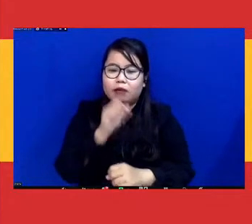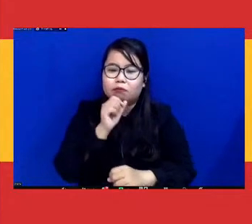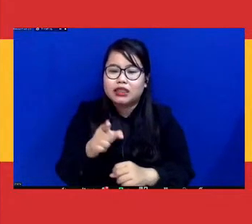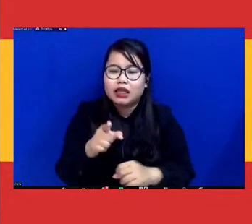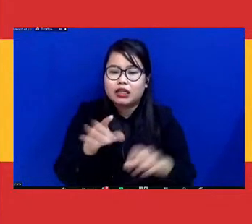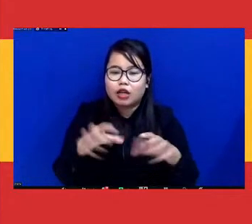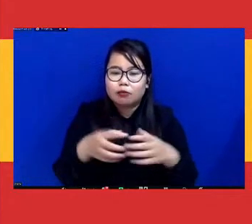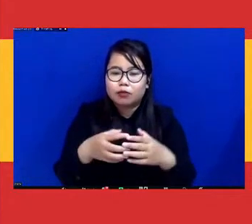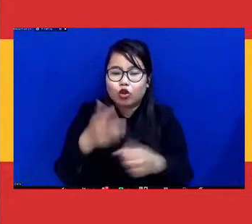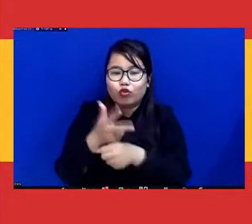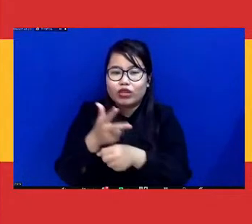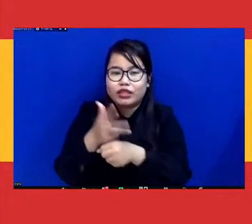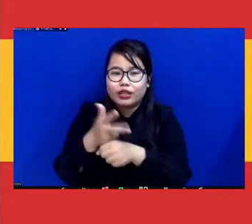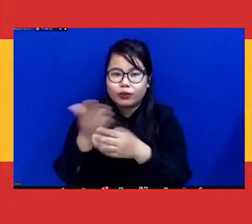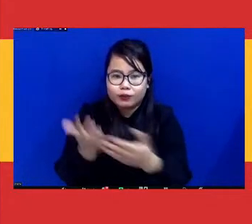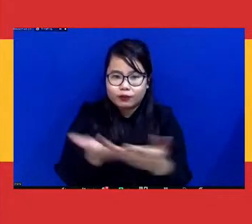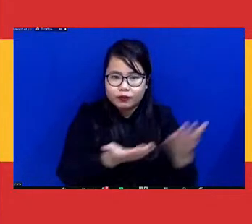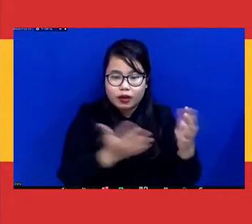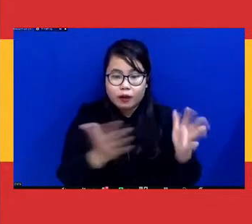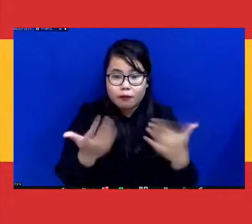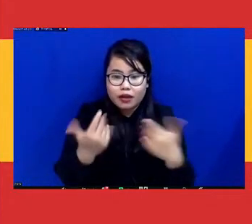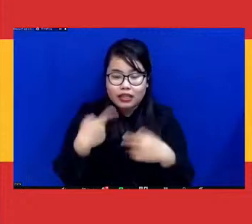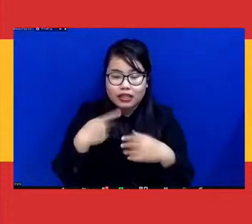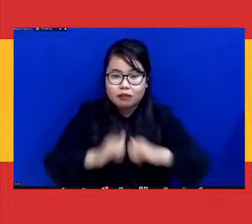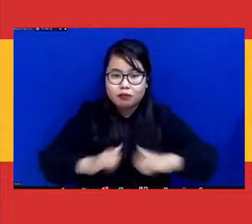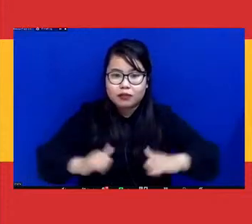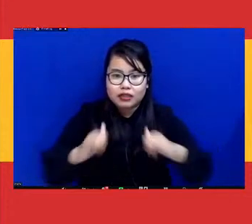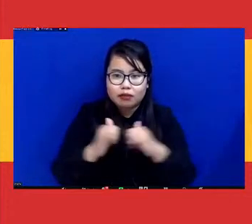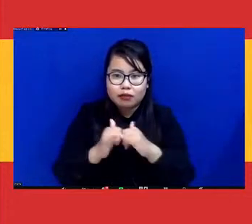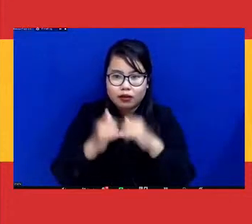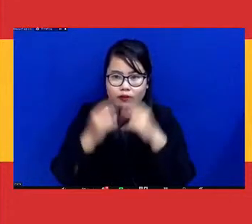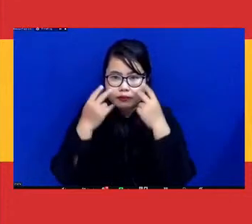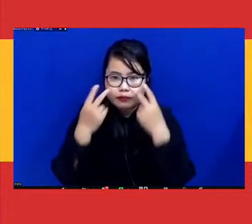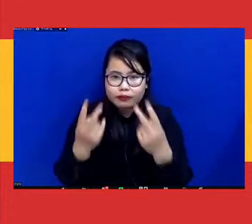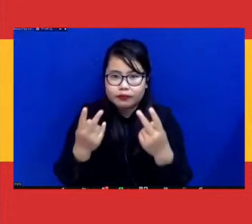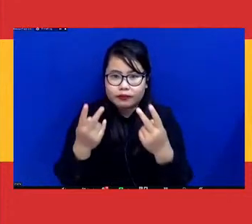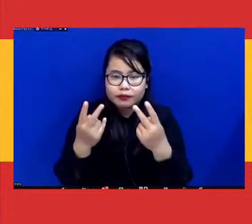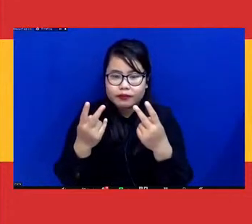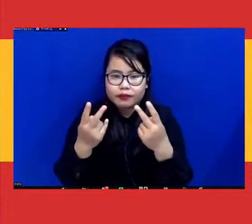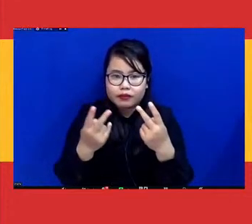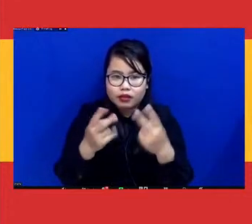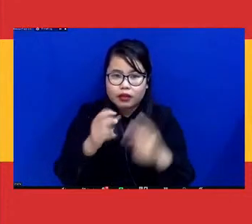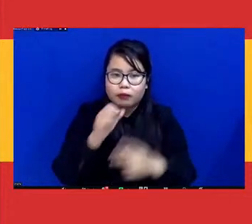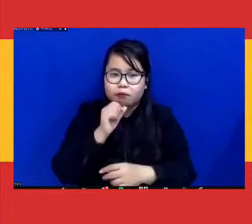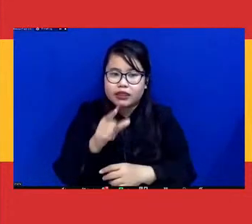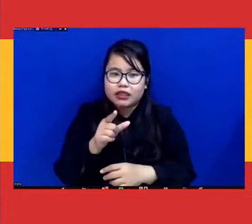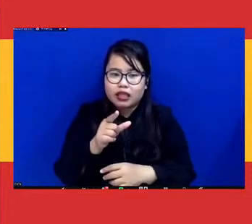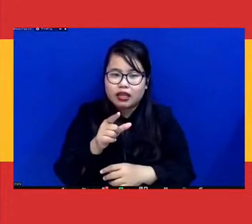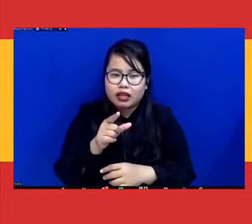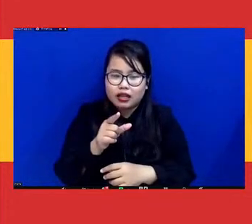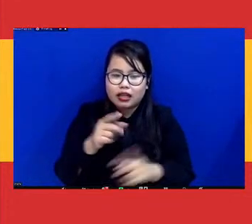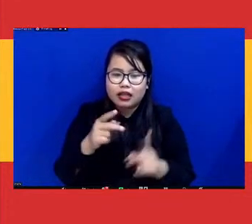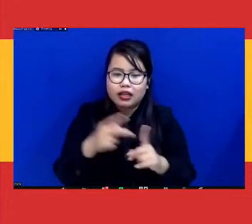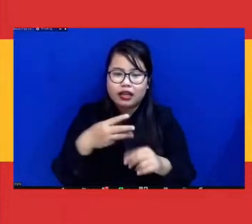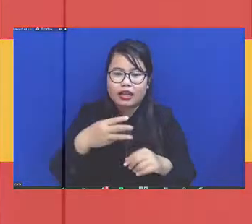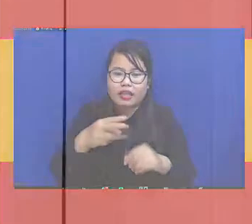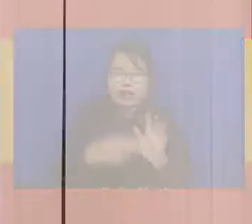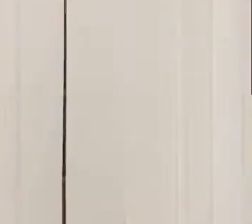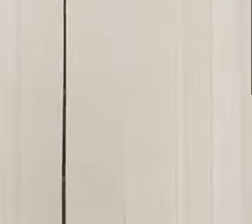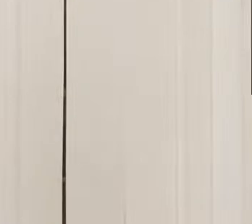video. Mari kita sama-sama saksikan video message dari Helena Olson.